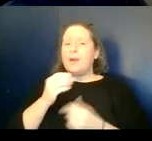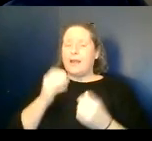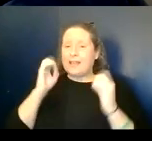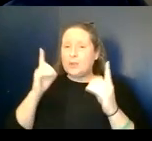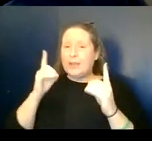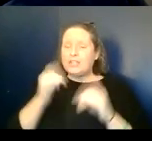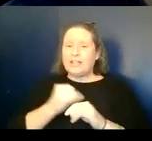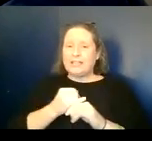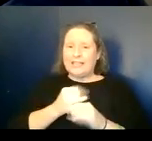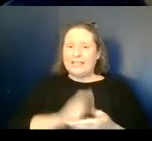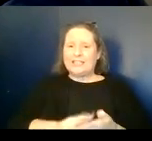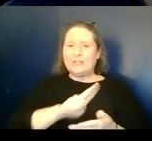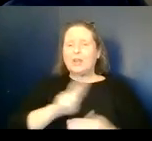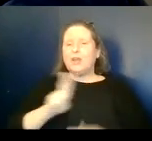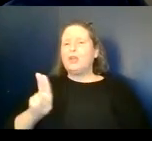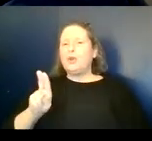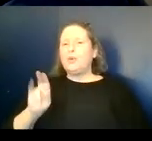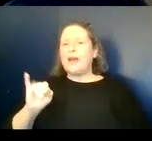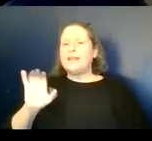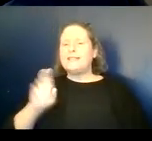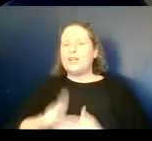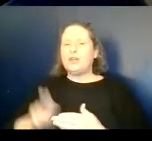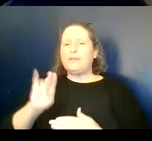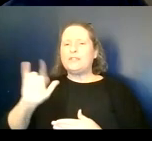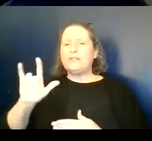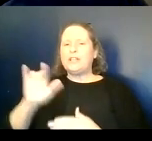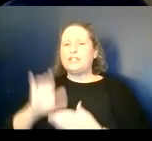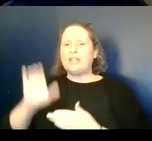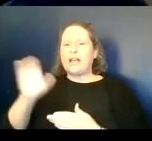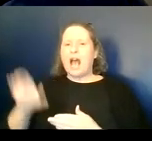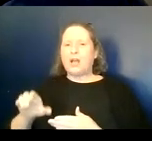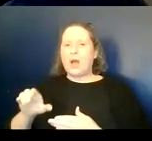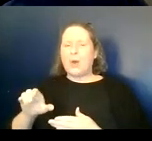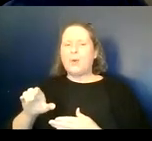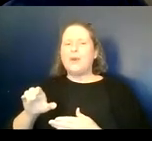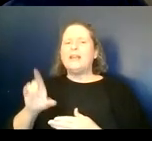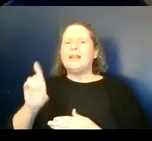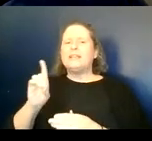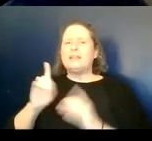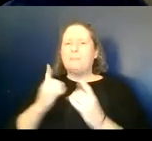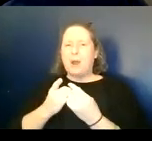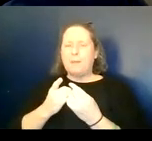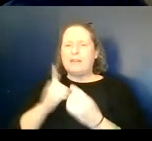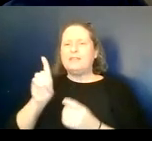UIC, University of Illinois at Chicago, Department on Disability and Human Development.